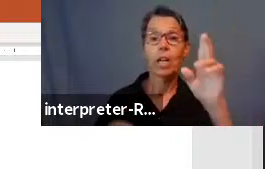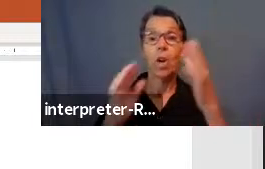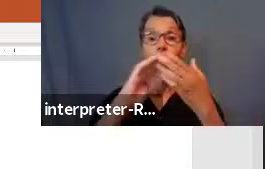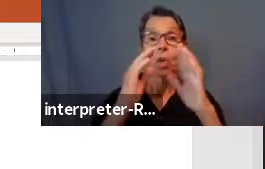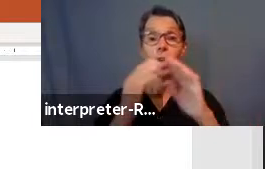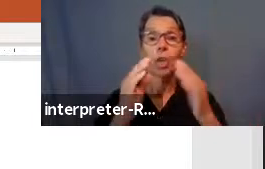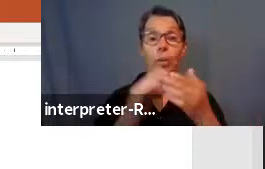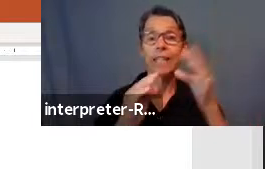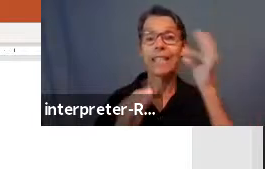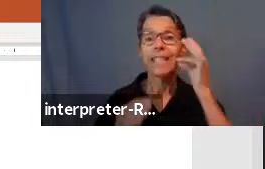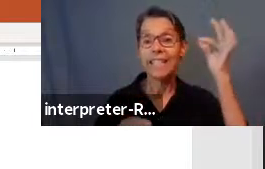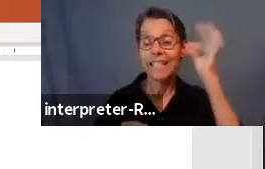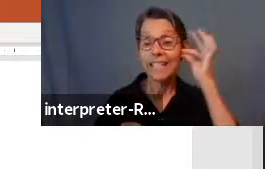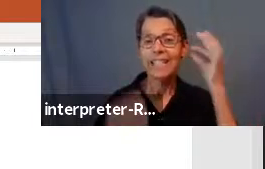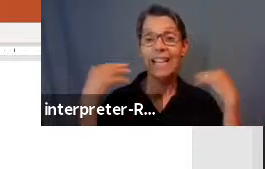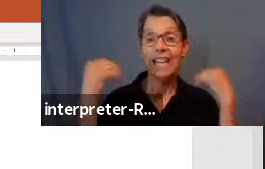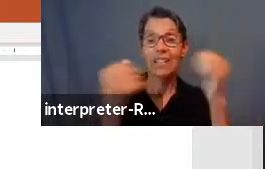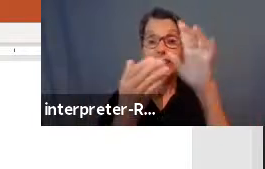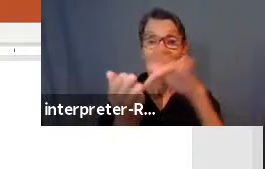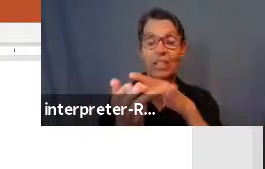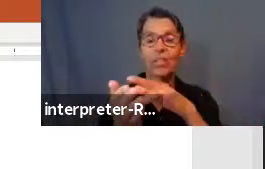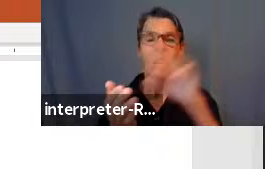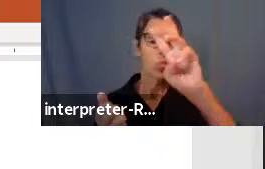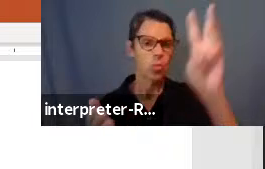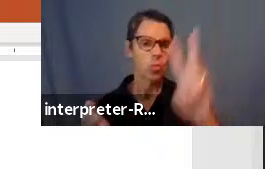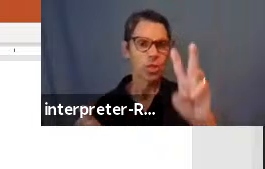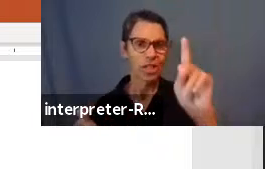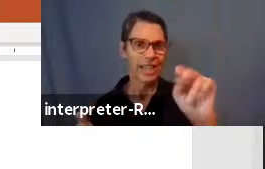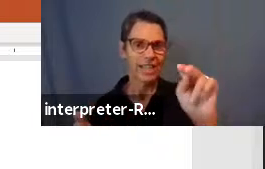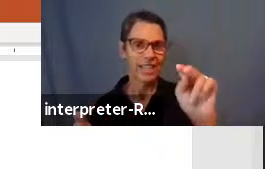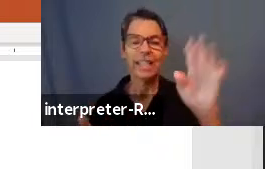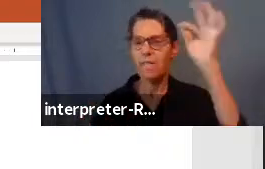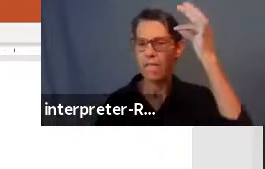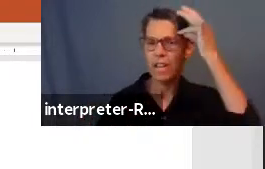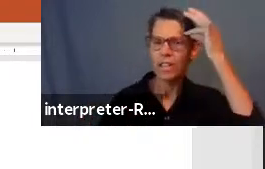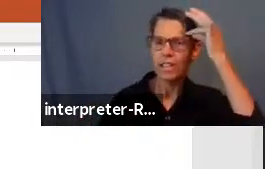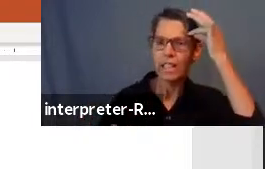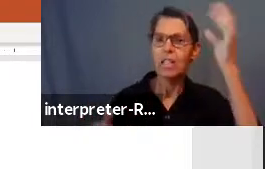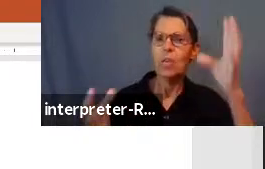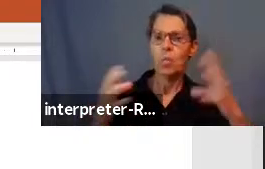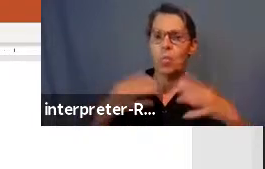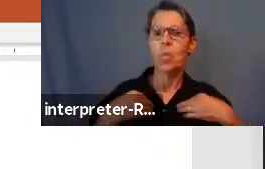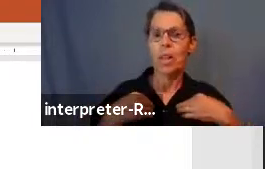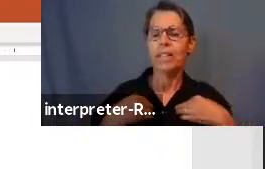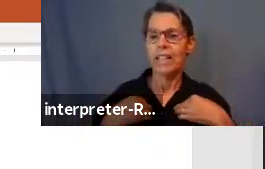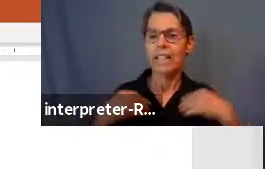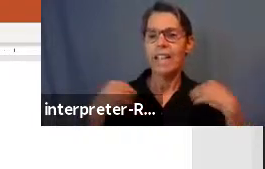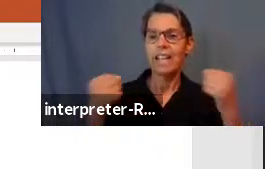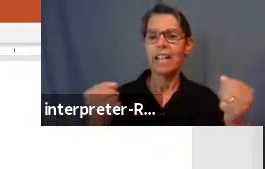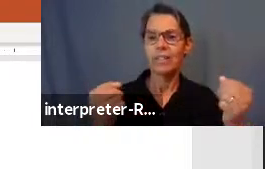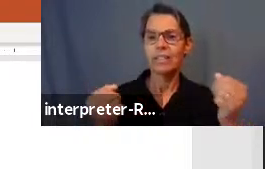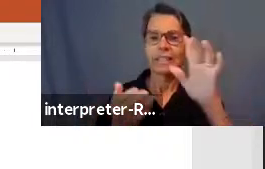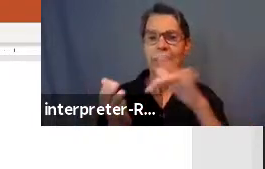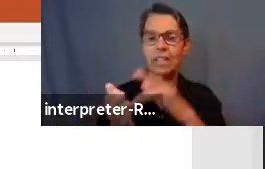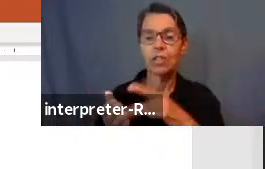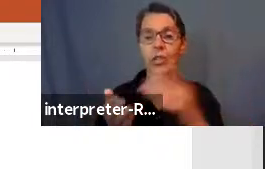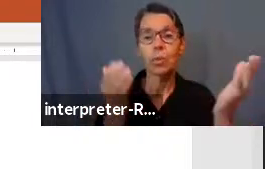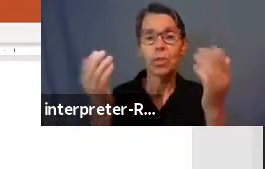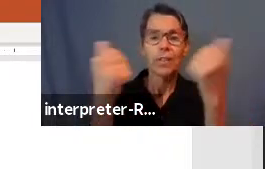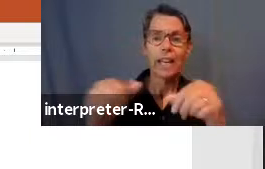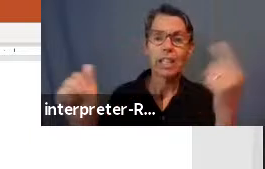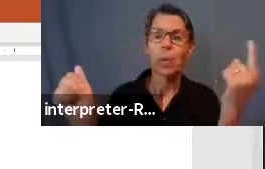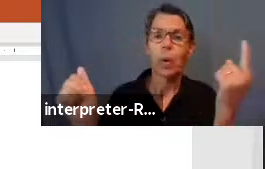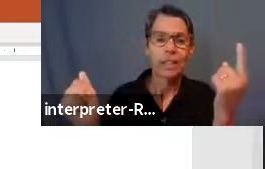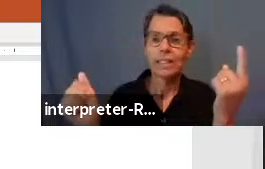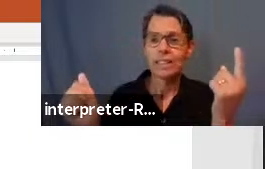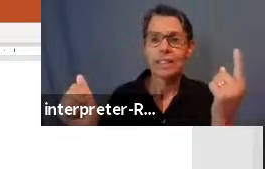a federally qualified health center. So we do serve all underserved populations. We can serve